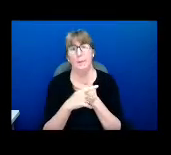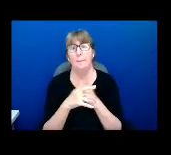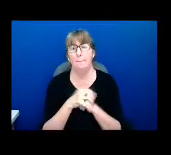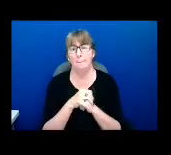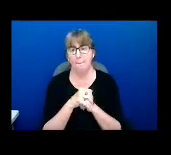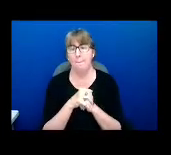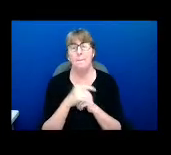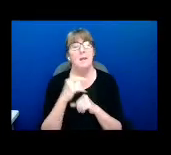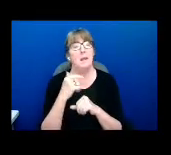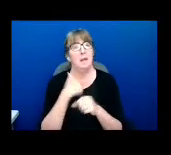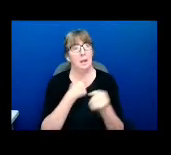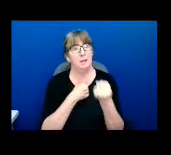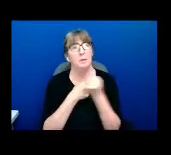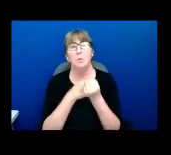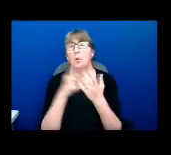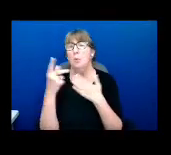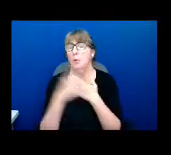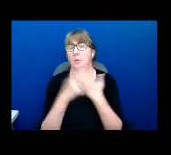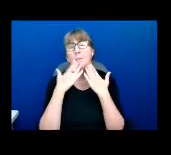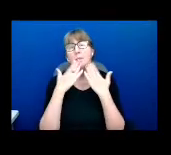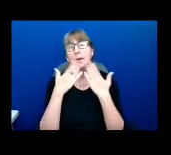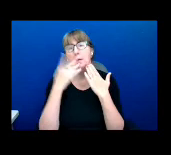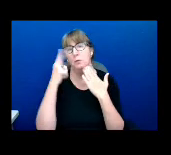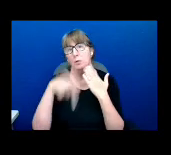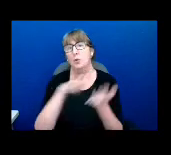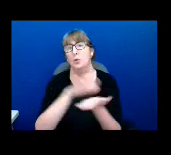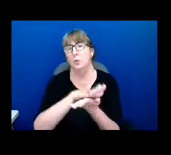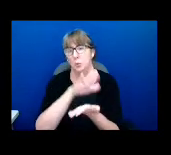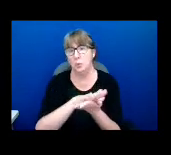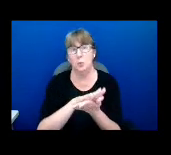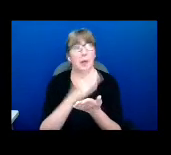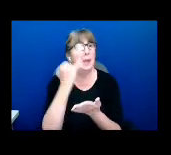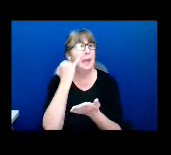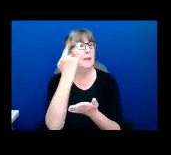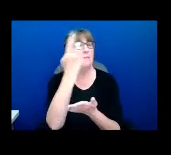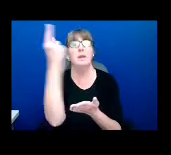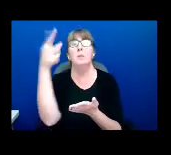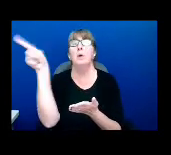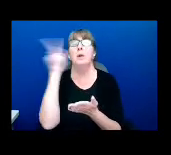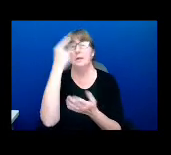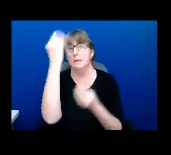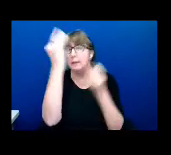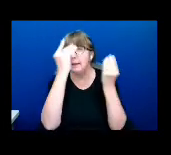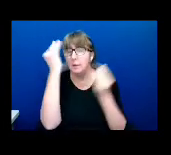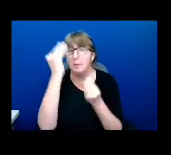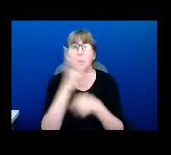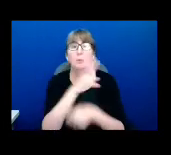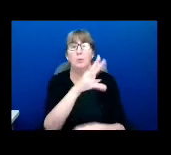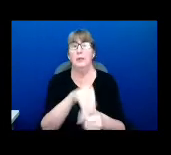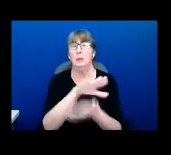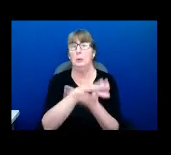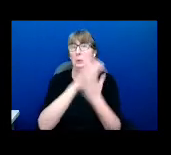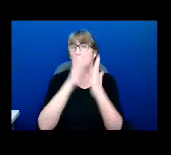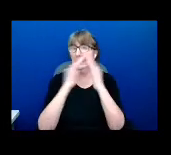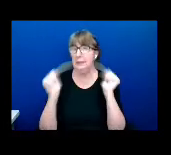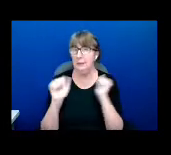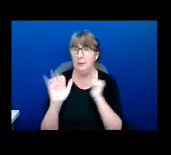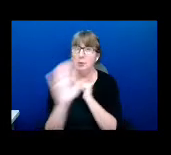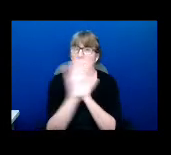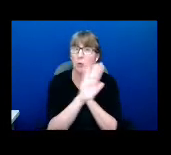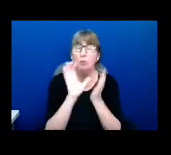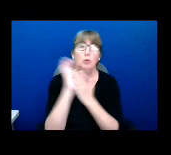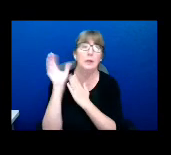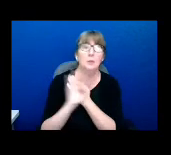support and I'm very thankful we have in our school. And if anybody's thinking about putting this into your school system, into your curriculum,